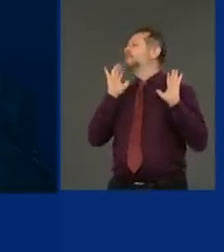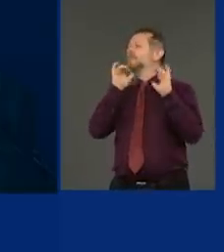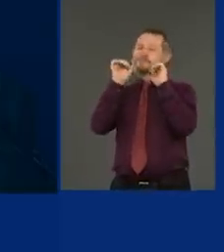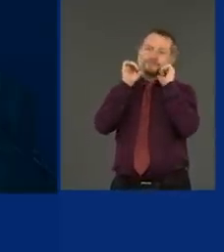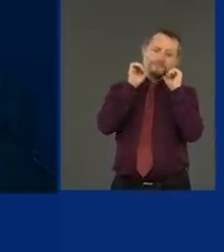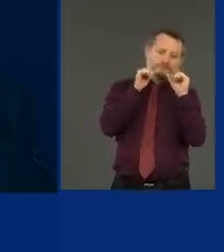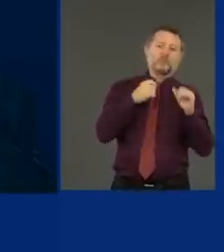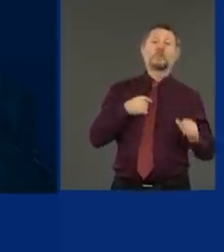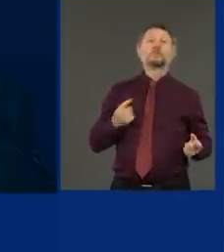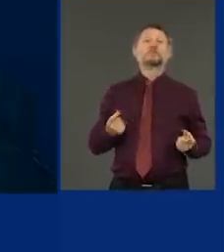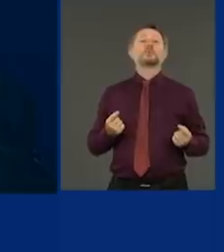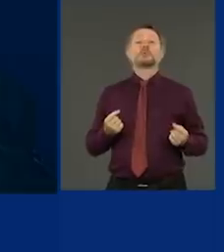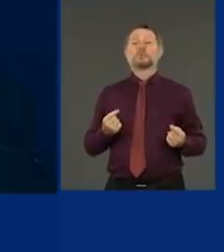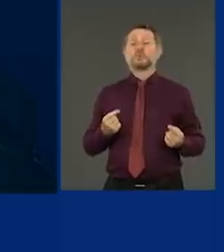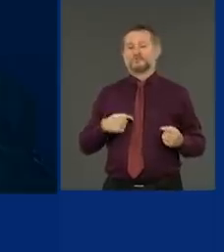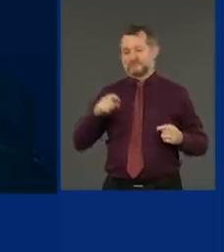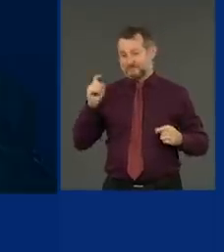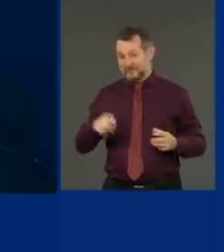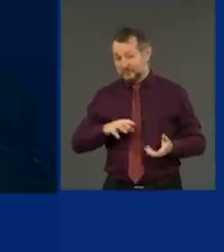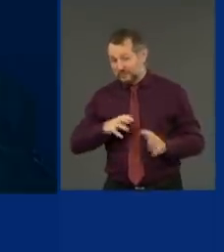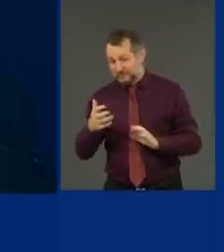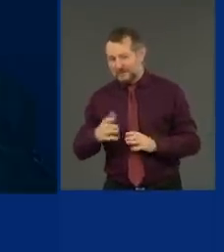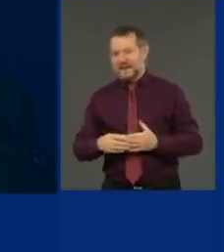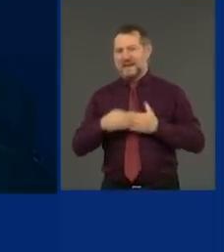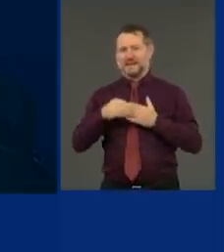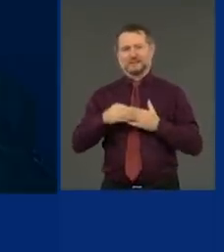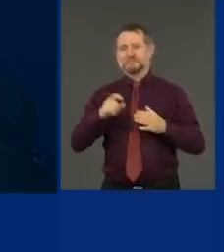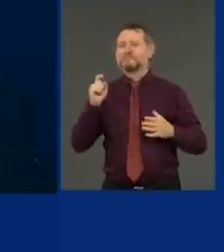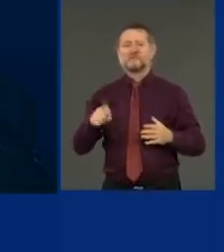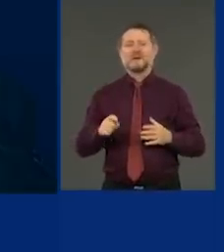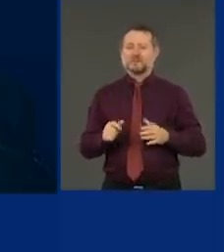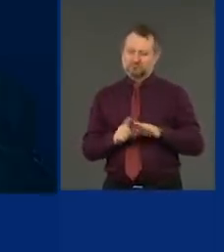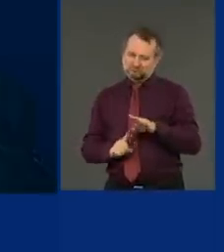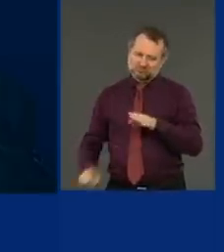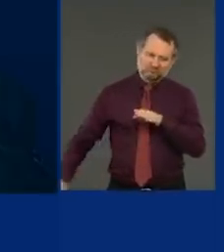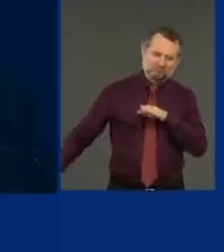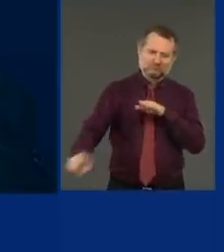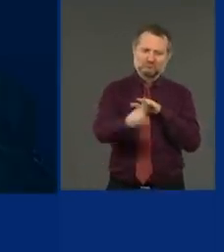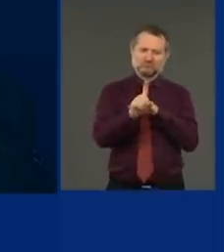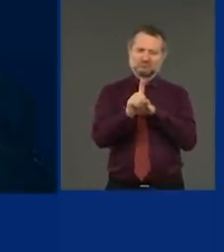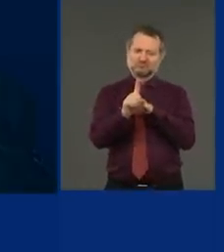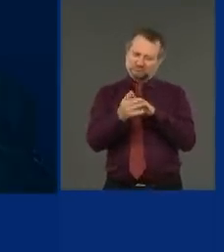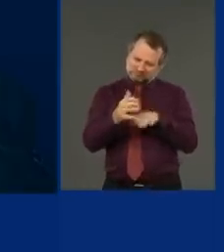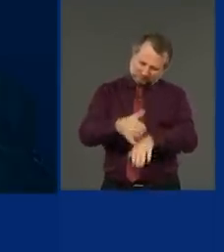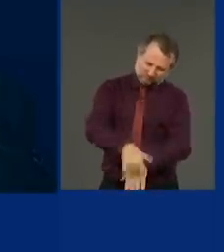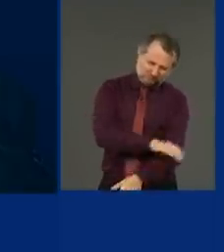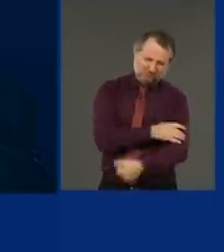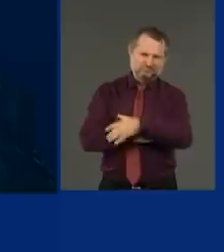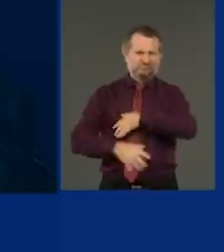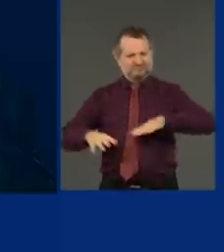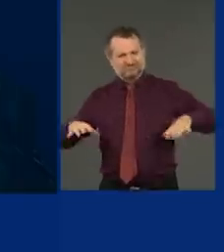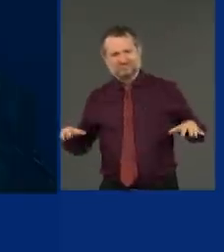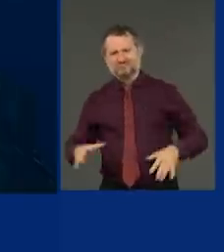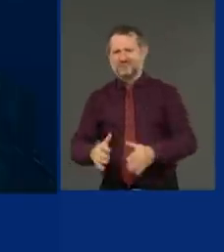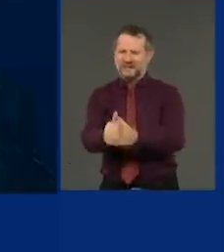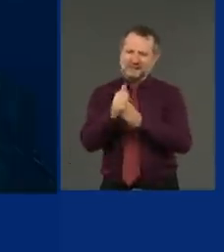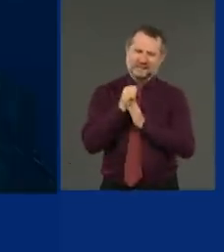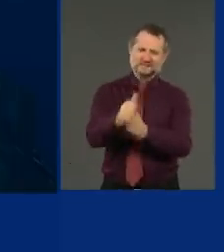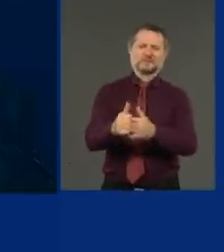crisis? Leaders lead and leaders act. This is a time for leadership and action.